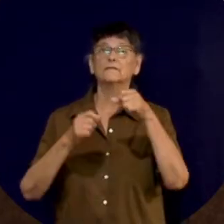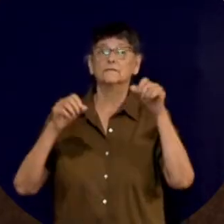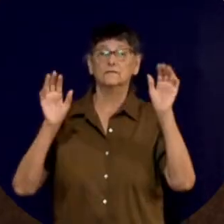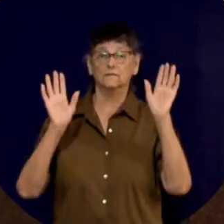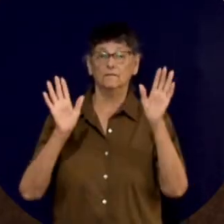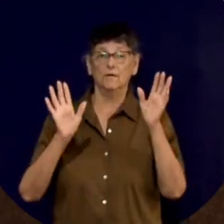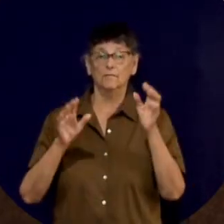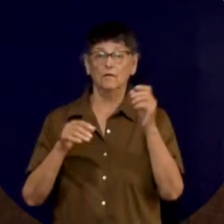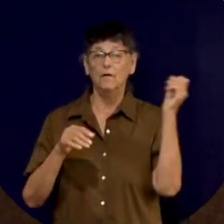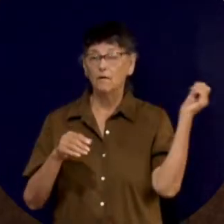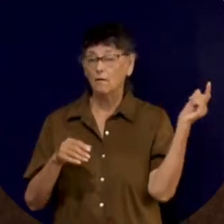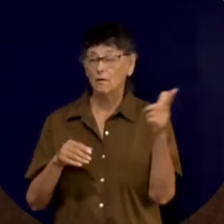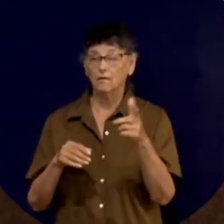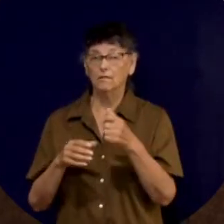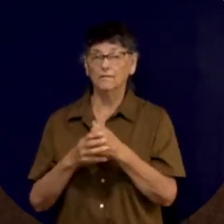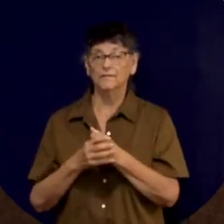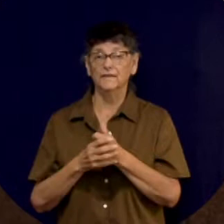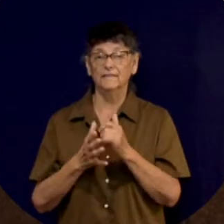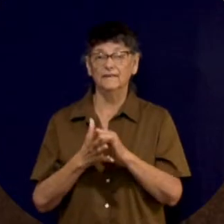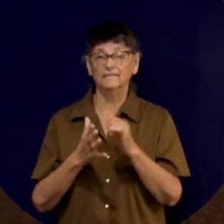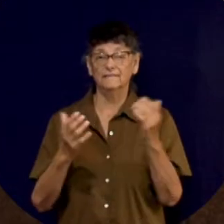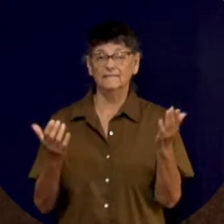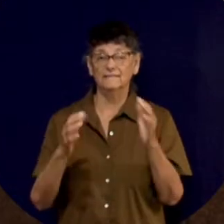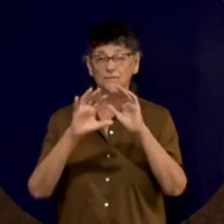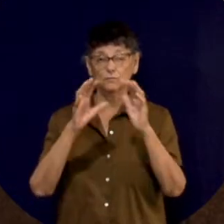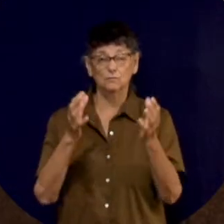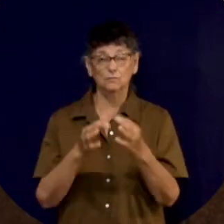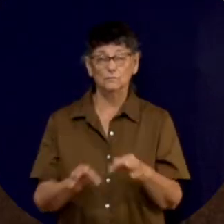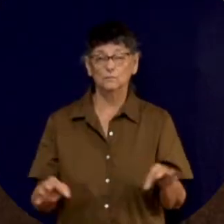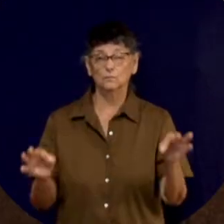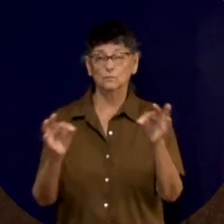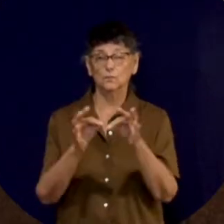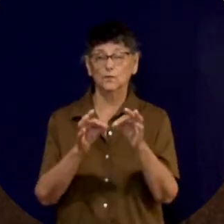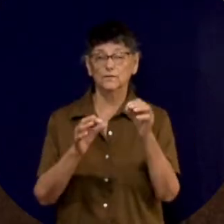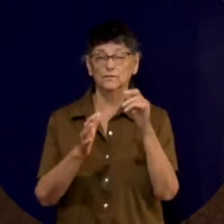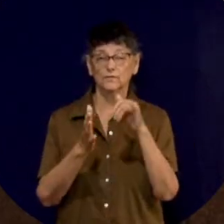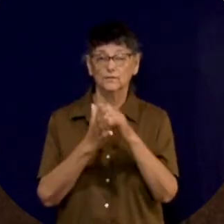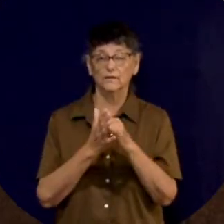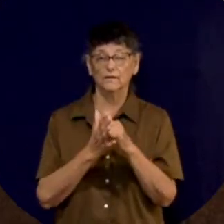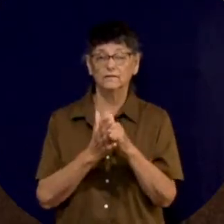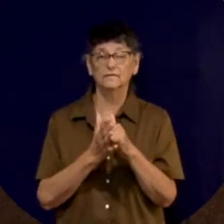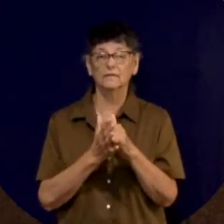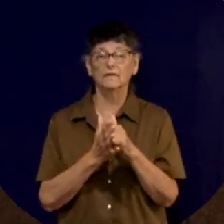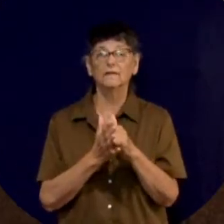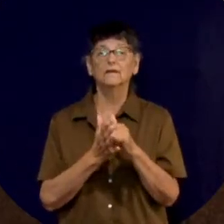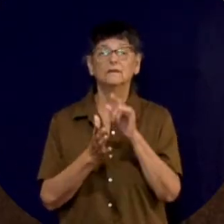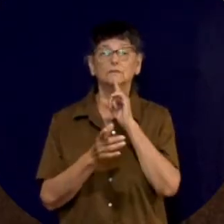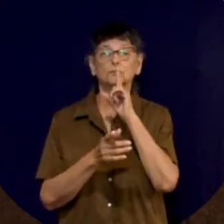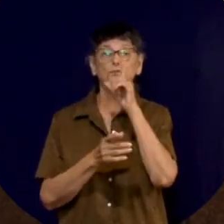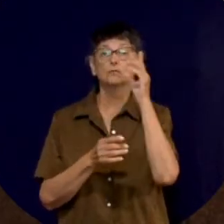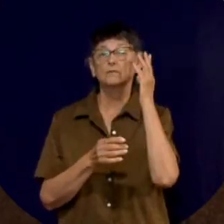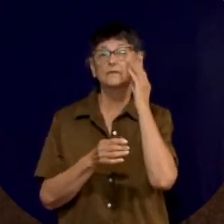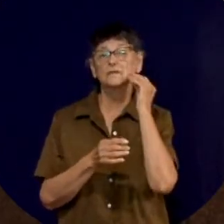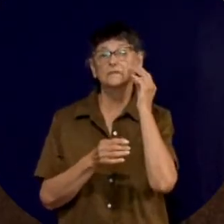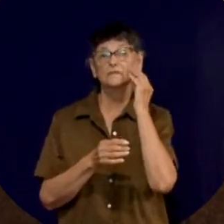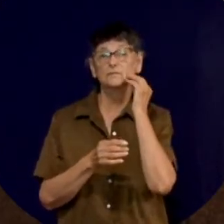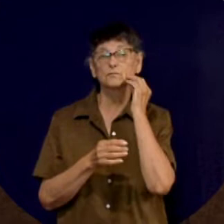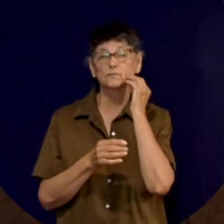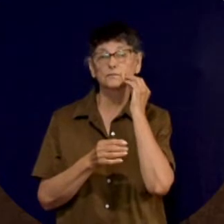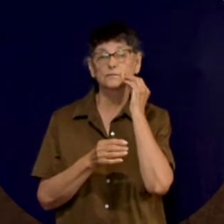up all that this world values in order to truly